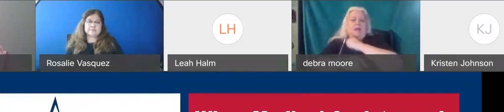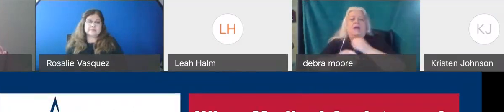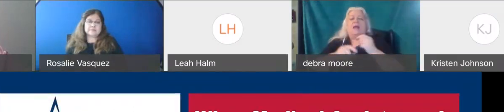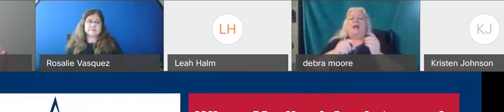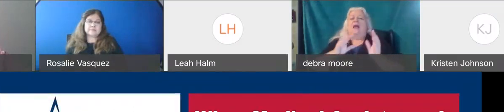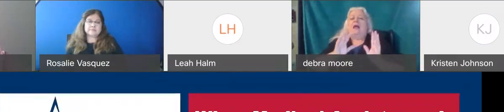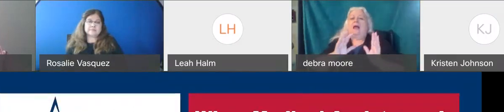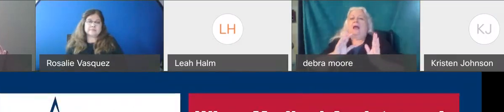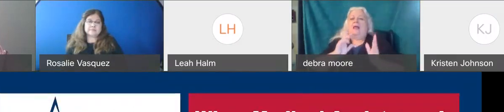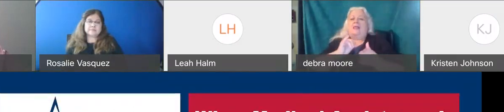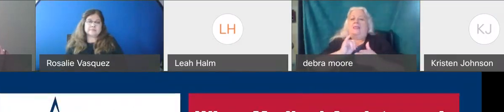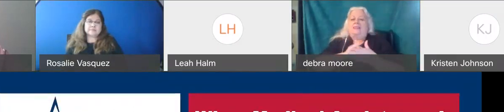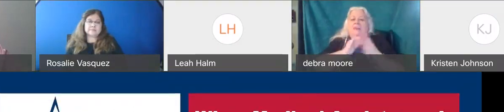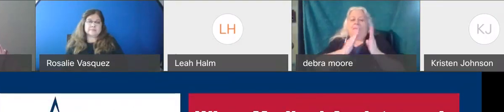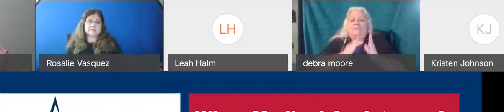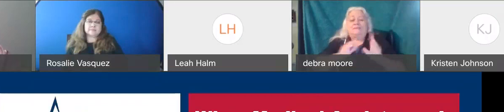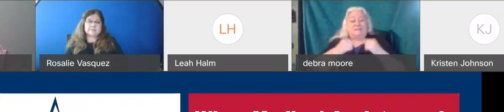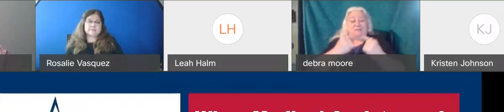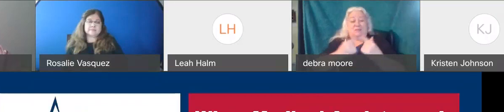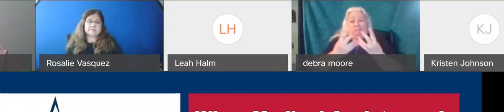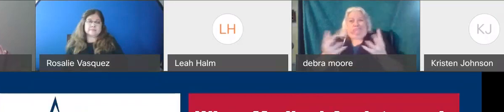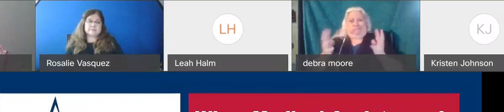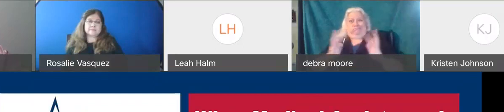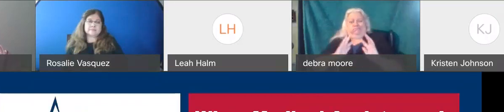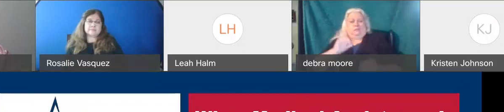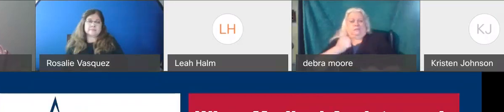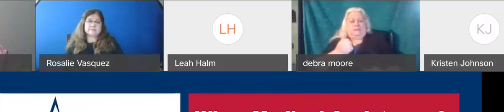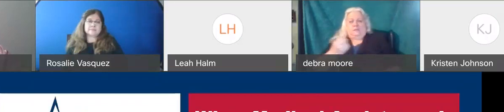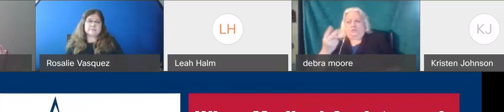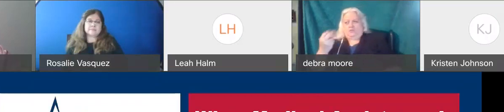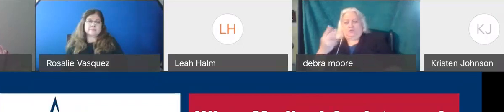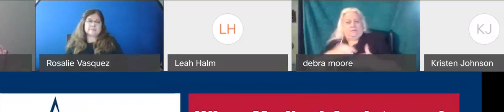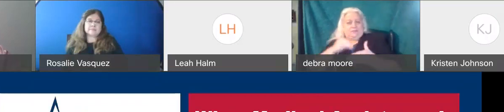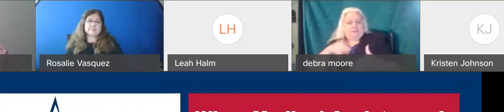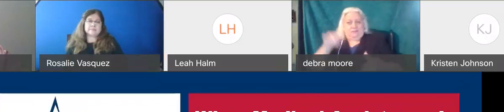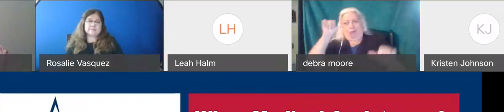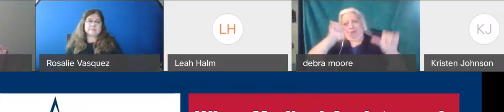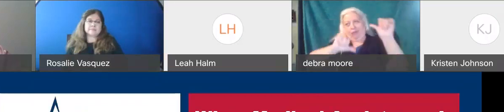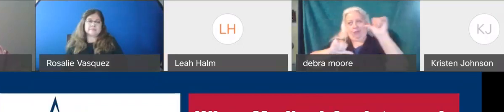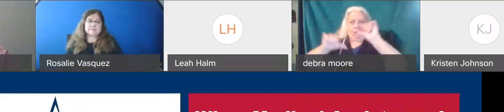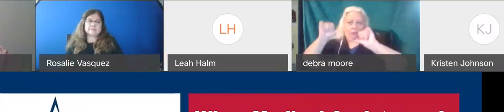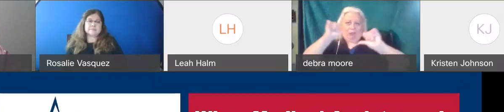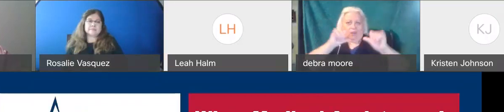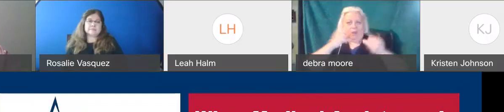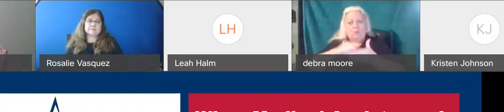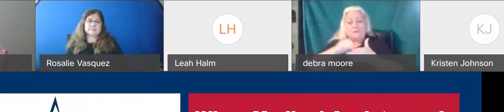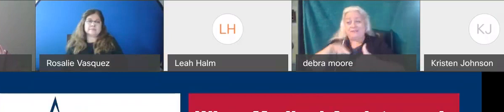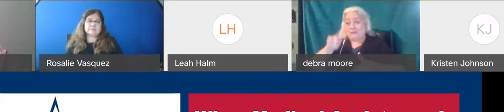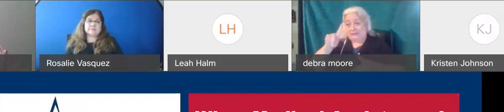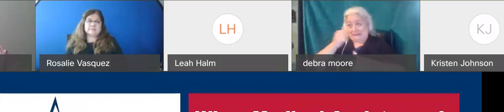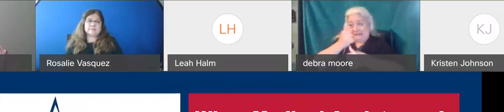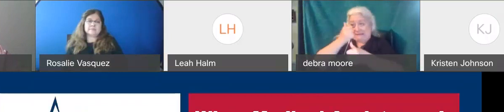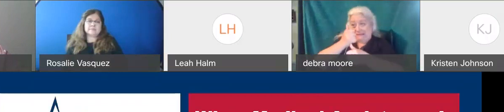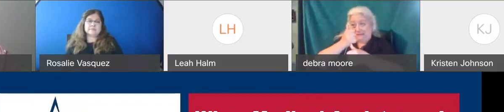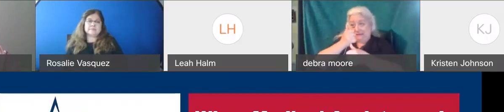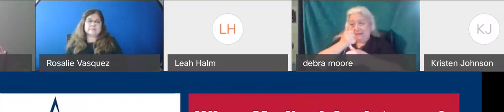medical assistance. So if there's a group of 10 or 12 students that were drinking and one student needs assistance, only the